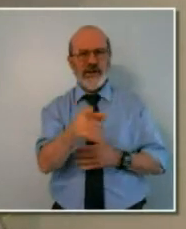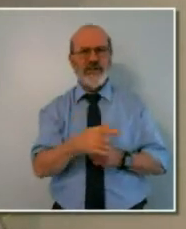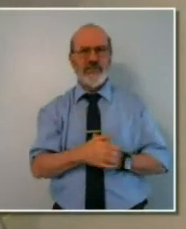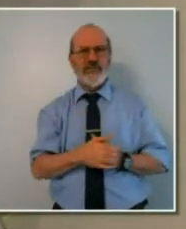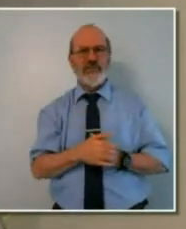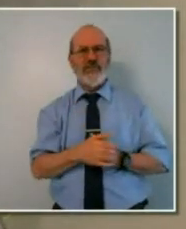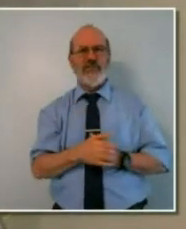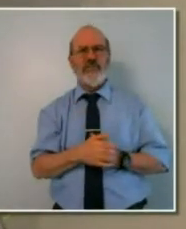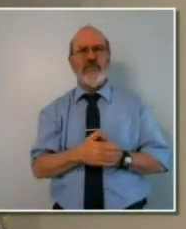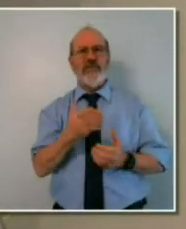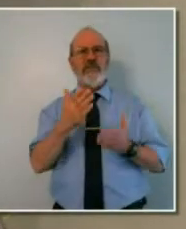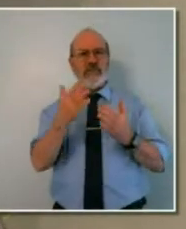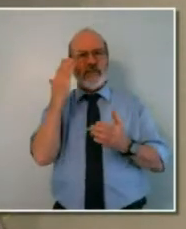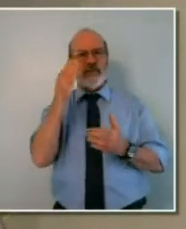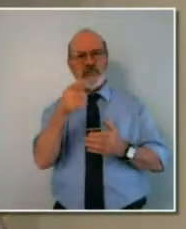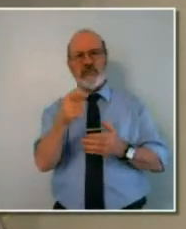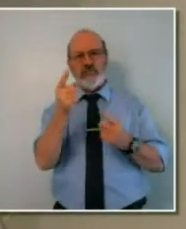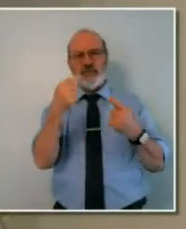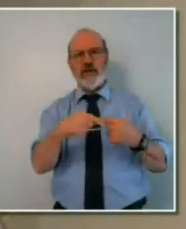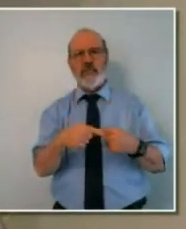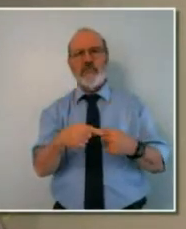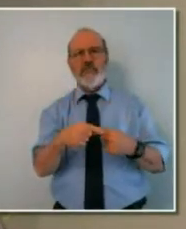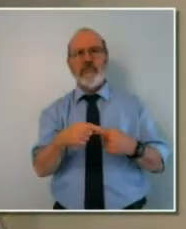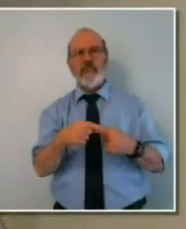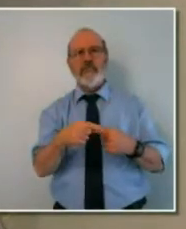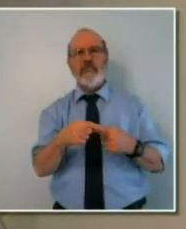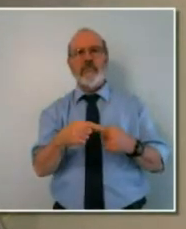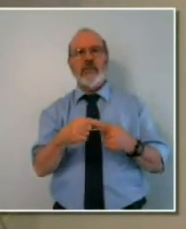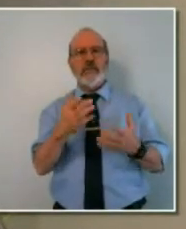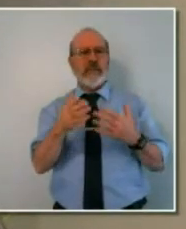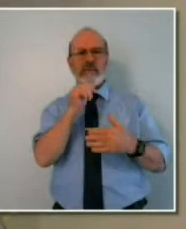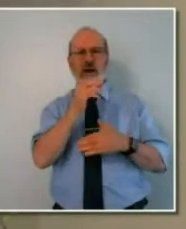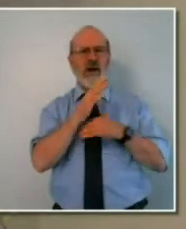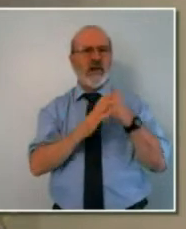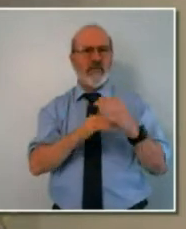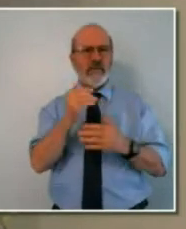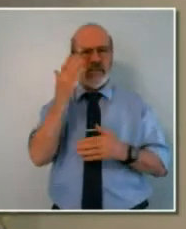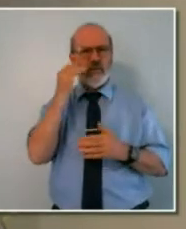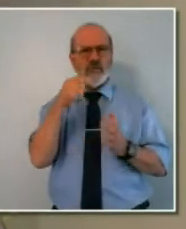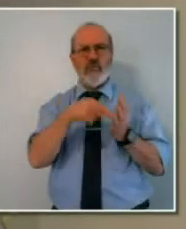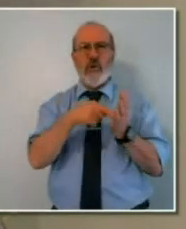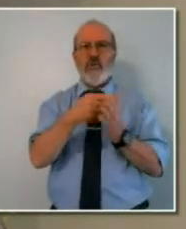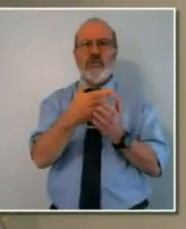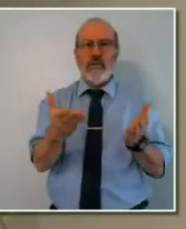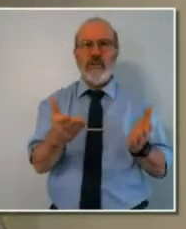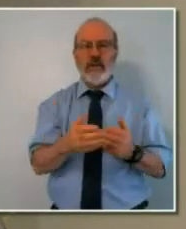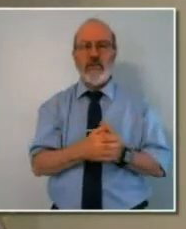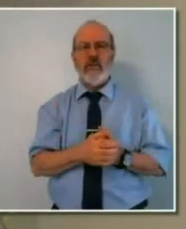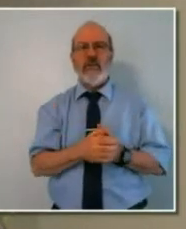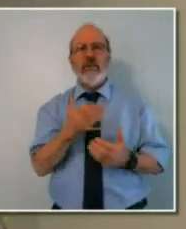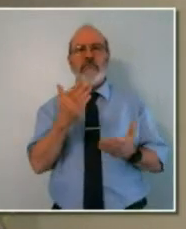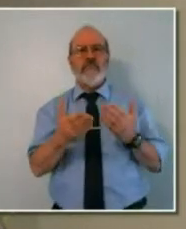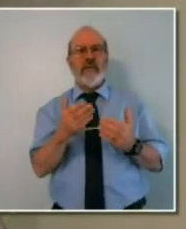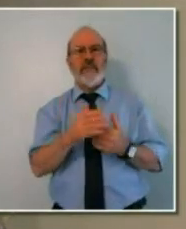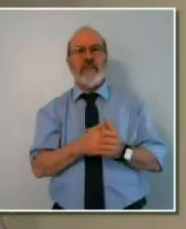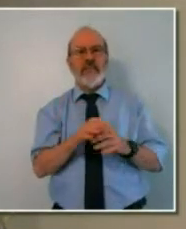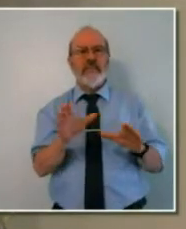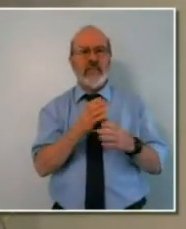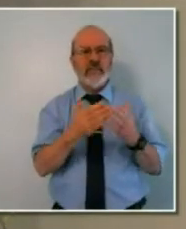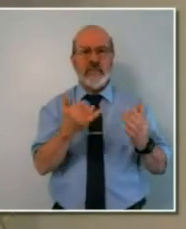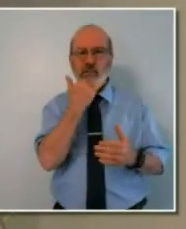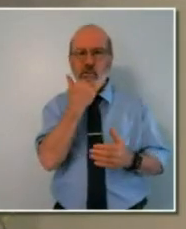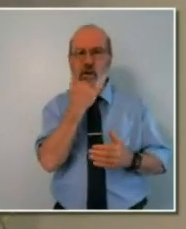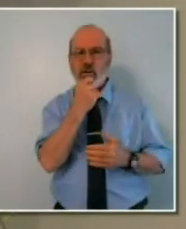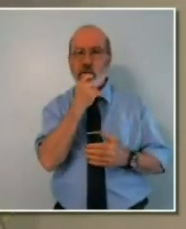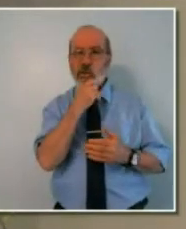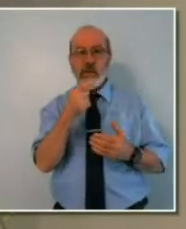Maybe they know that you've come to, maybe they're uncomfortable because they know they owe you something. Or they have done something wrong and you may not even